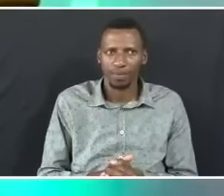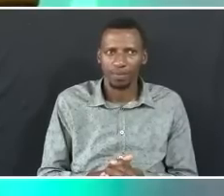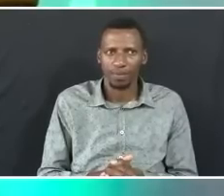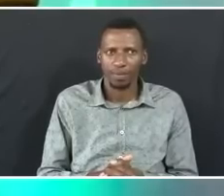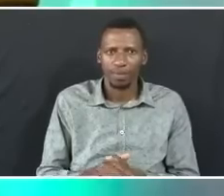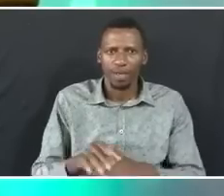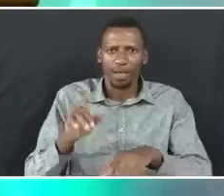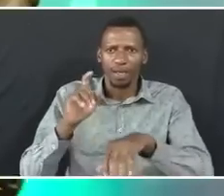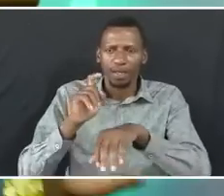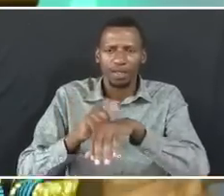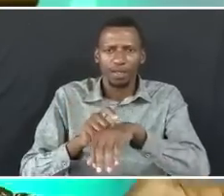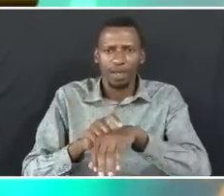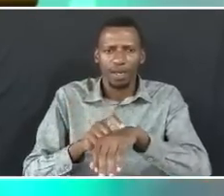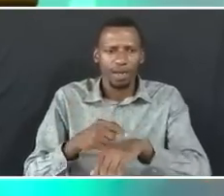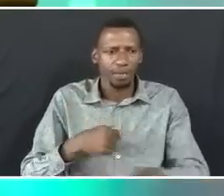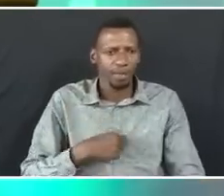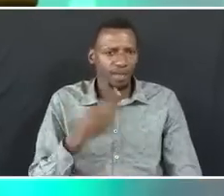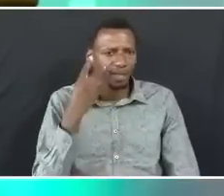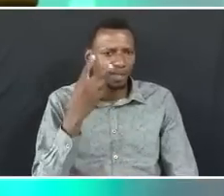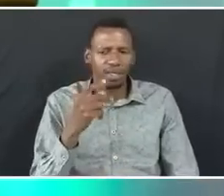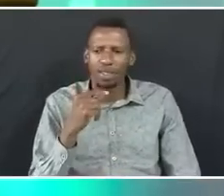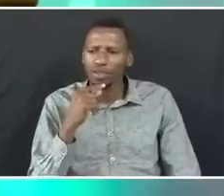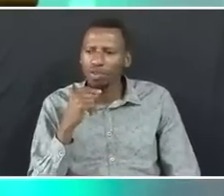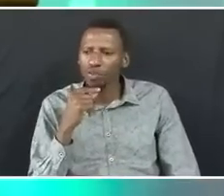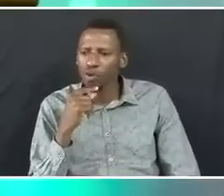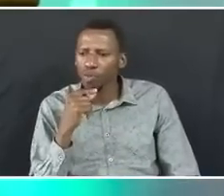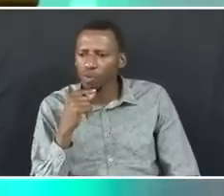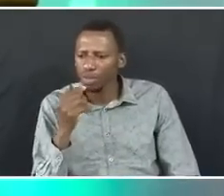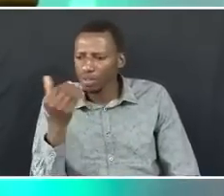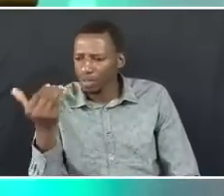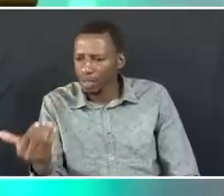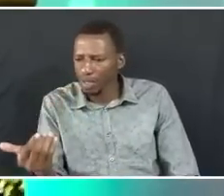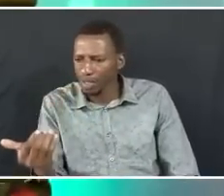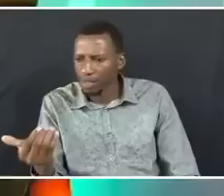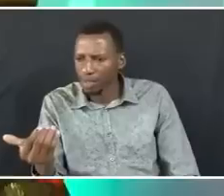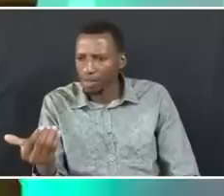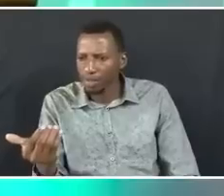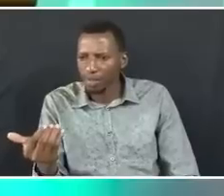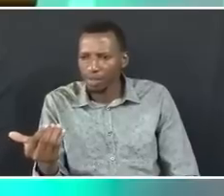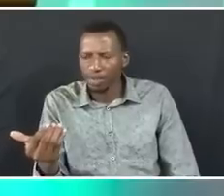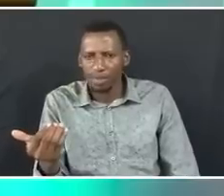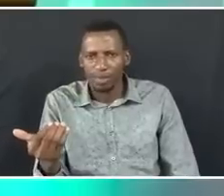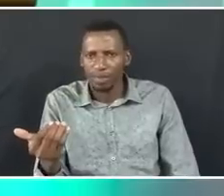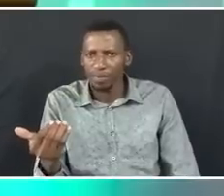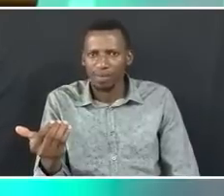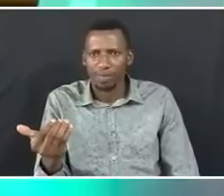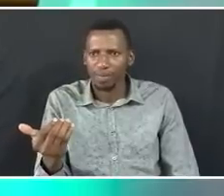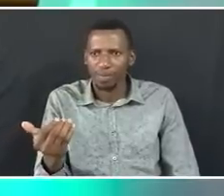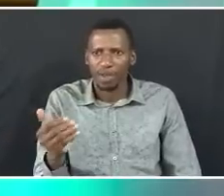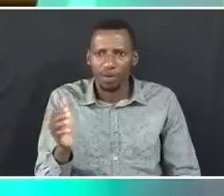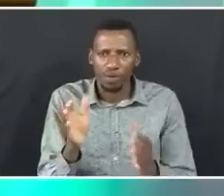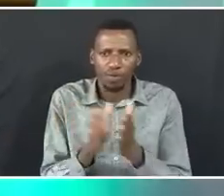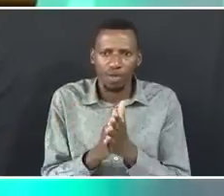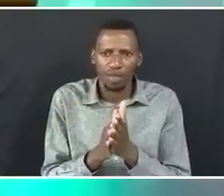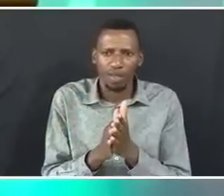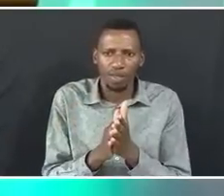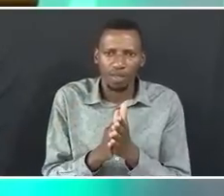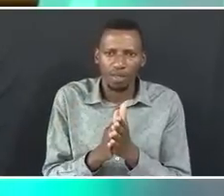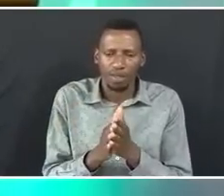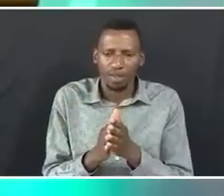So when I see young boys with rectal prolapse,